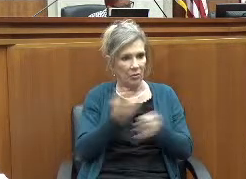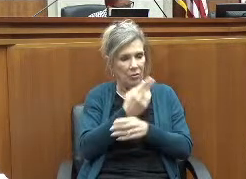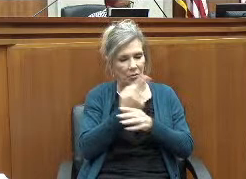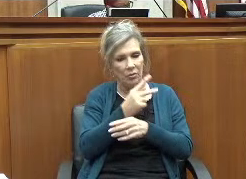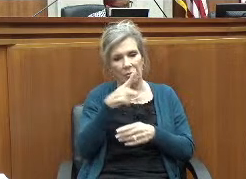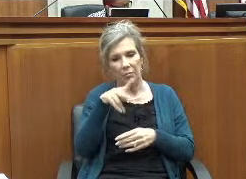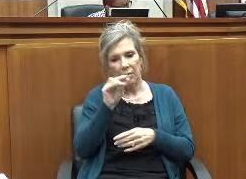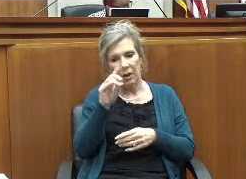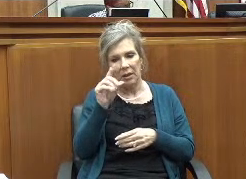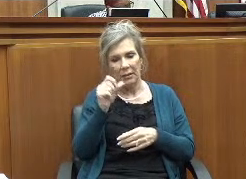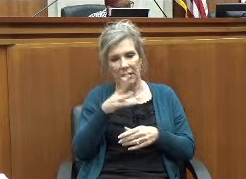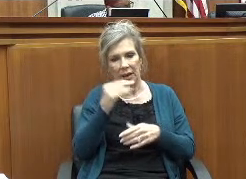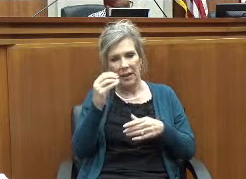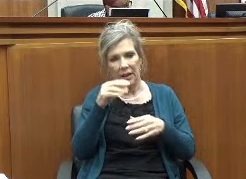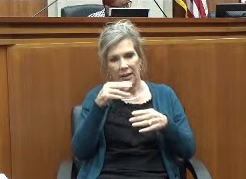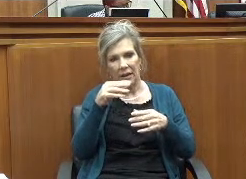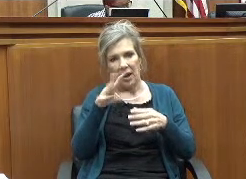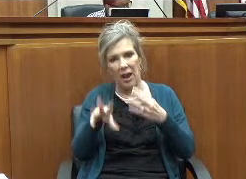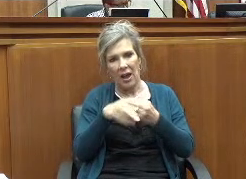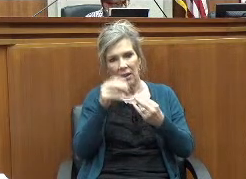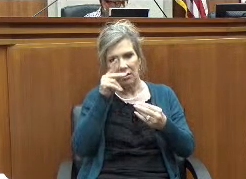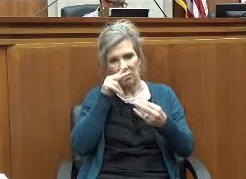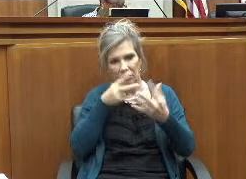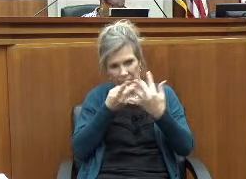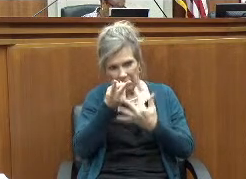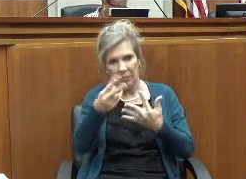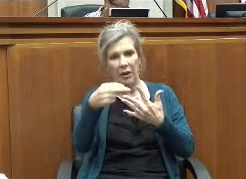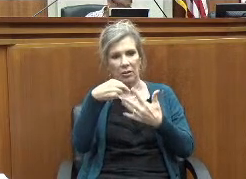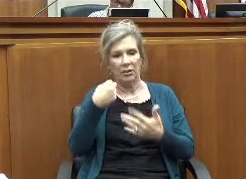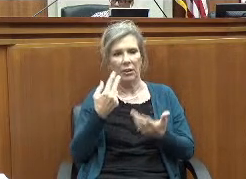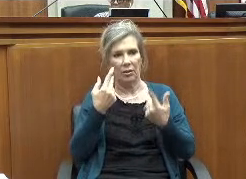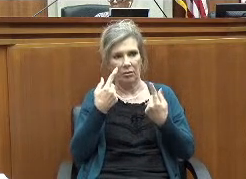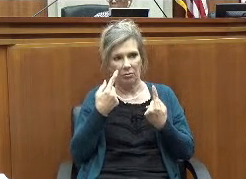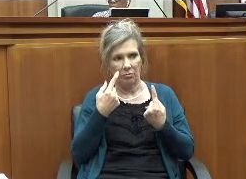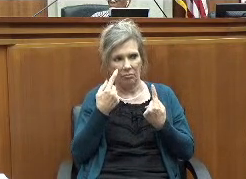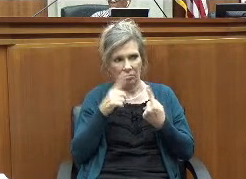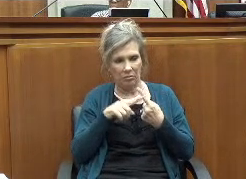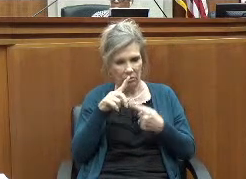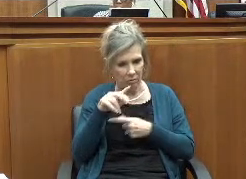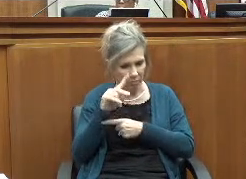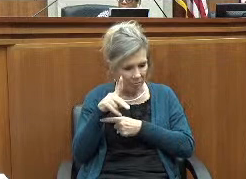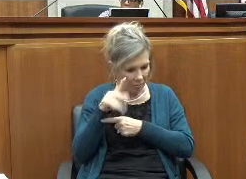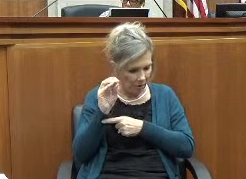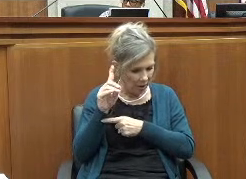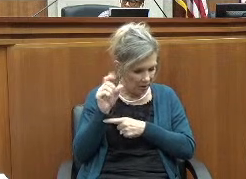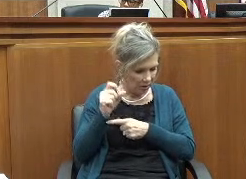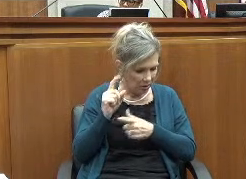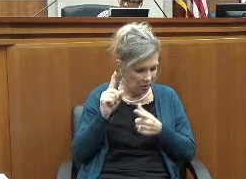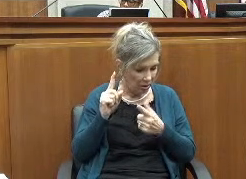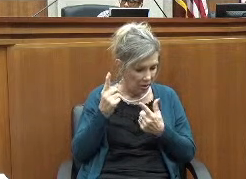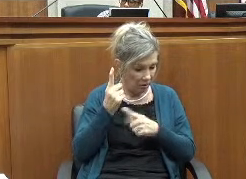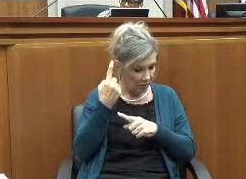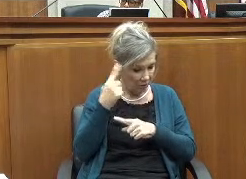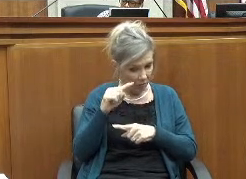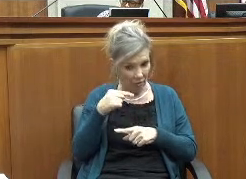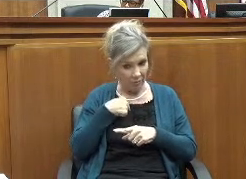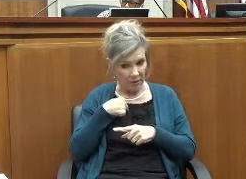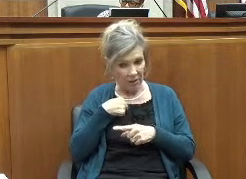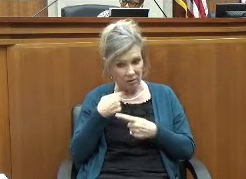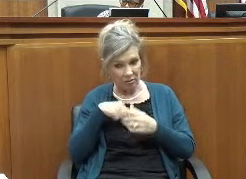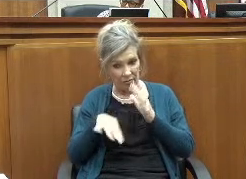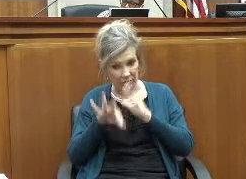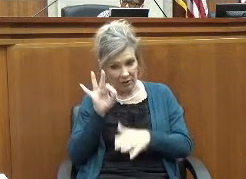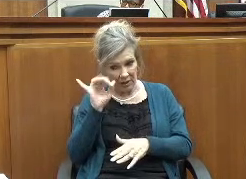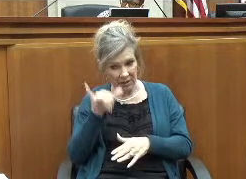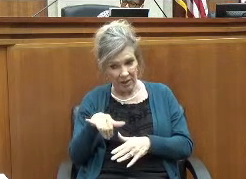statewide. And so my question around this one is, in order to find this information, I had to file a Freedom of Information